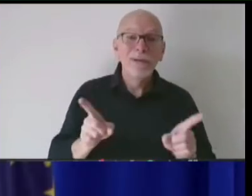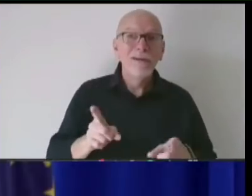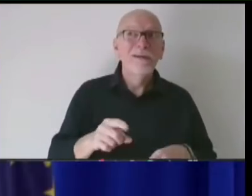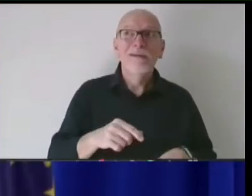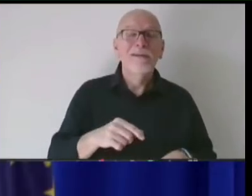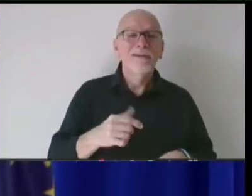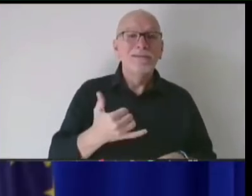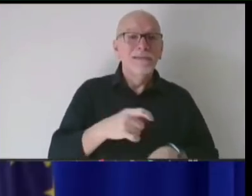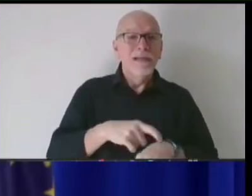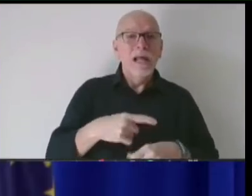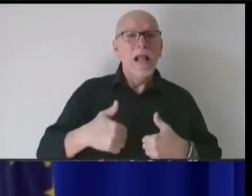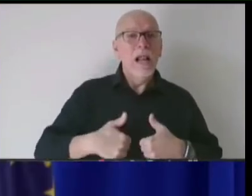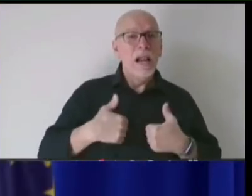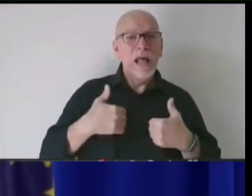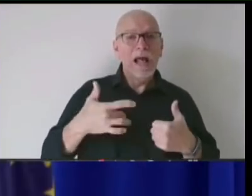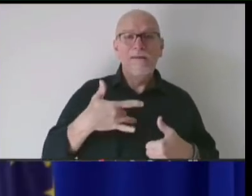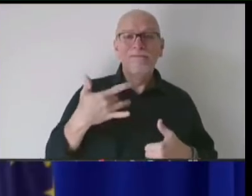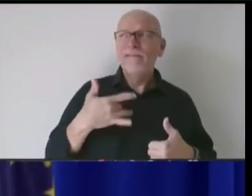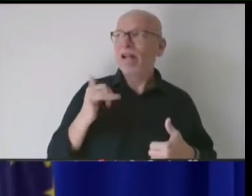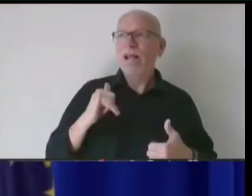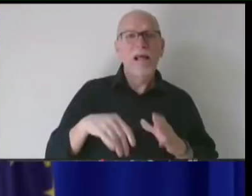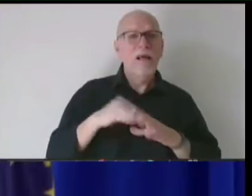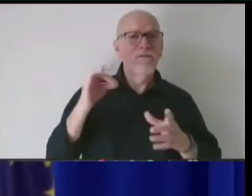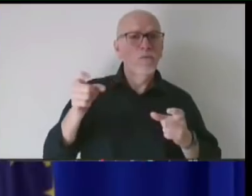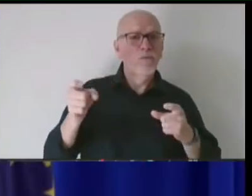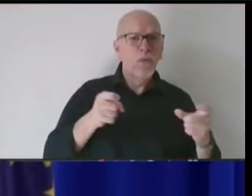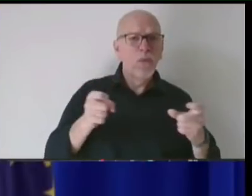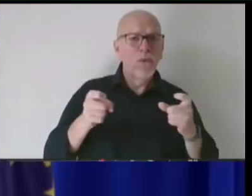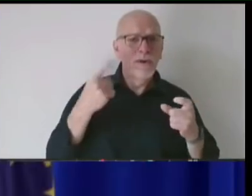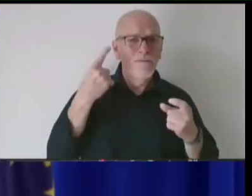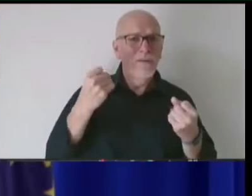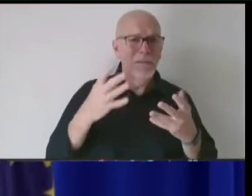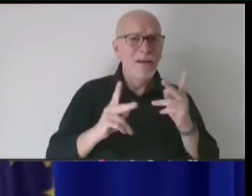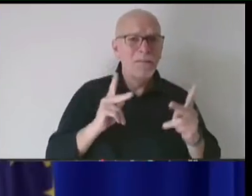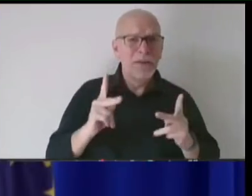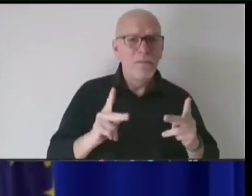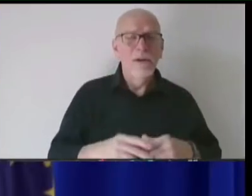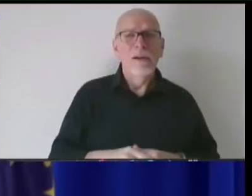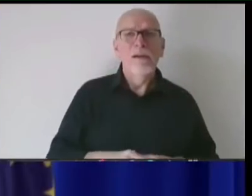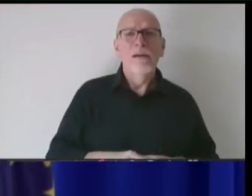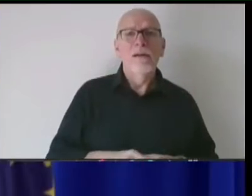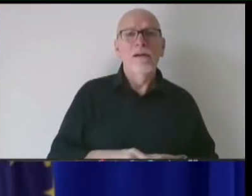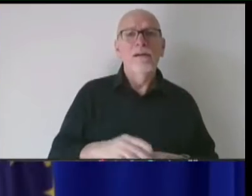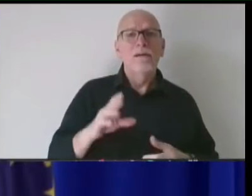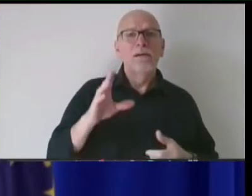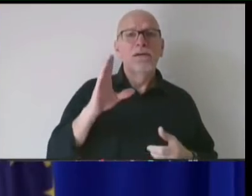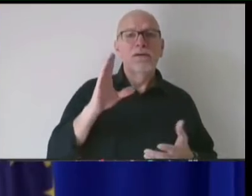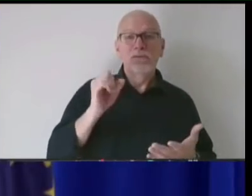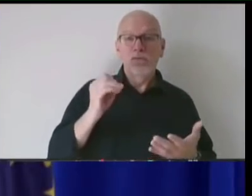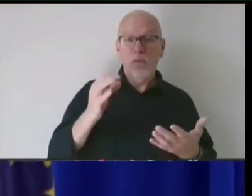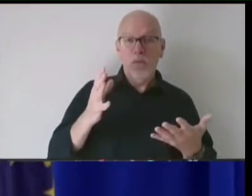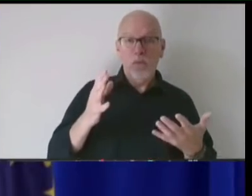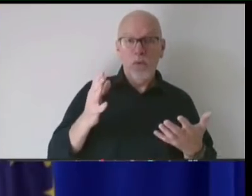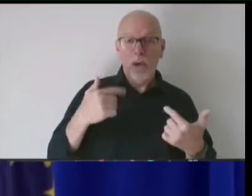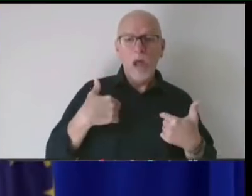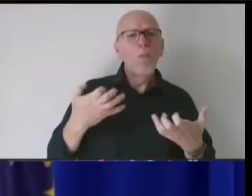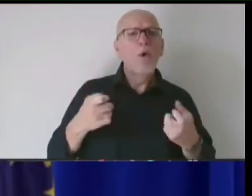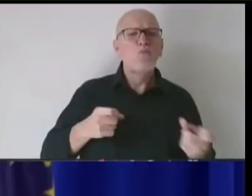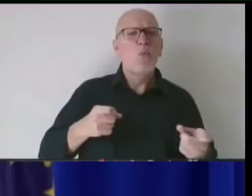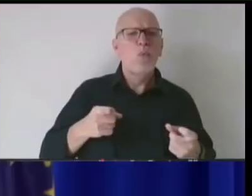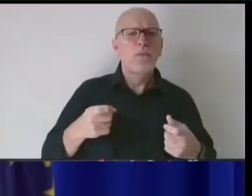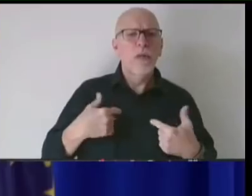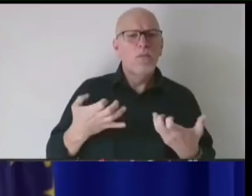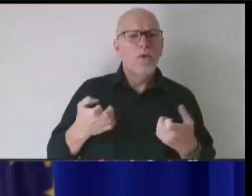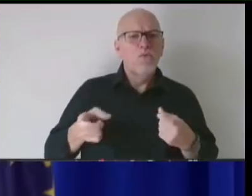lives have felt very out of control for a lot of people across our state. And so the ability to have control over what they think